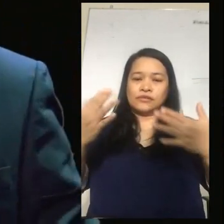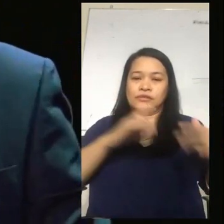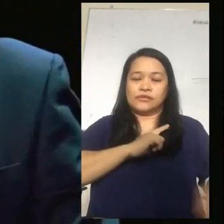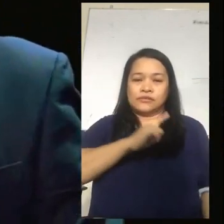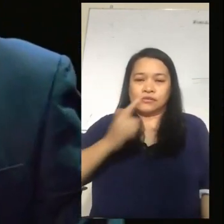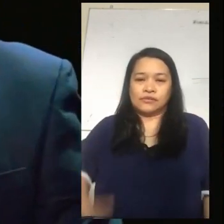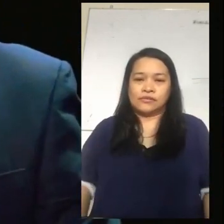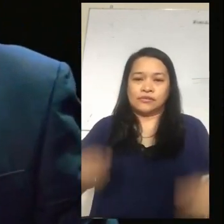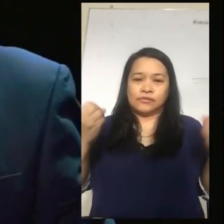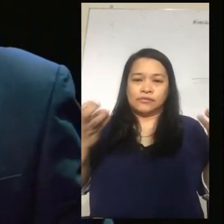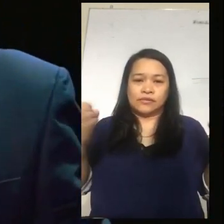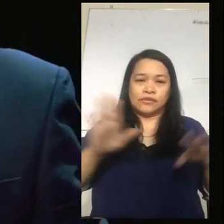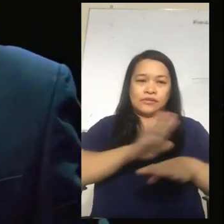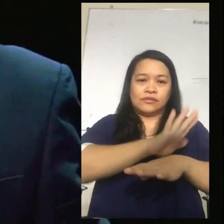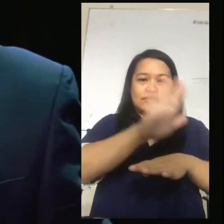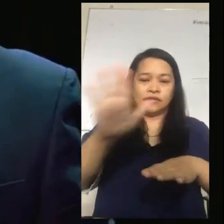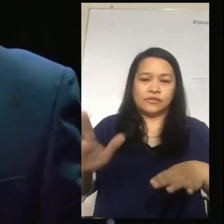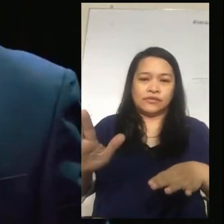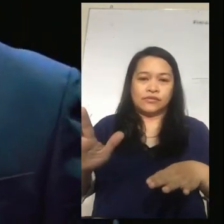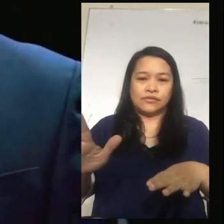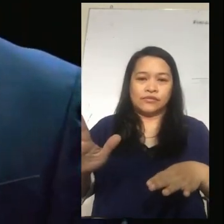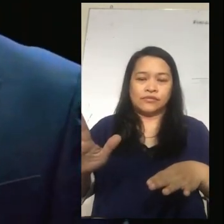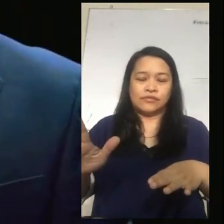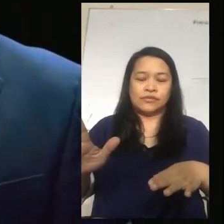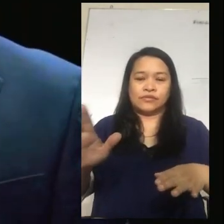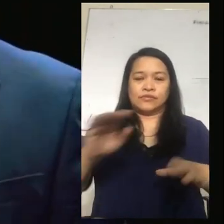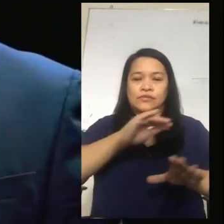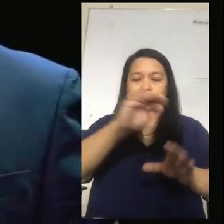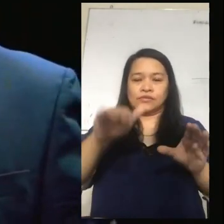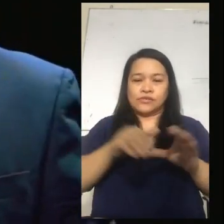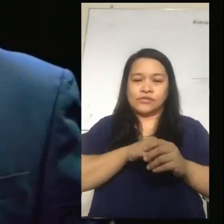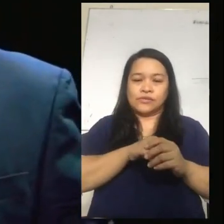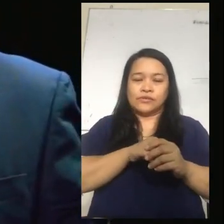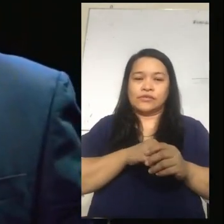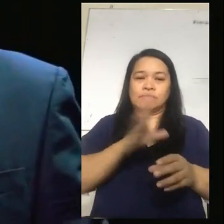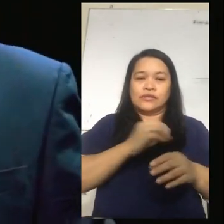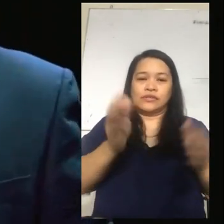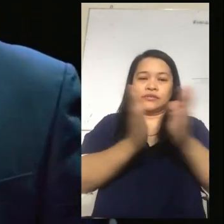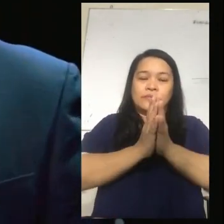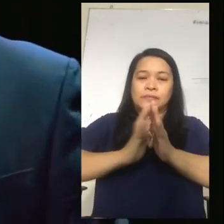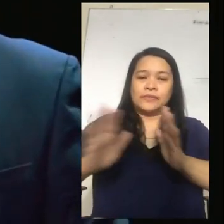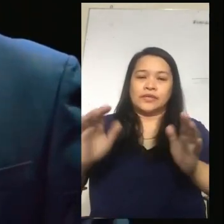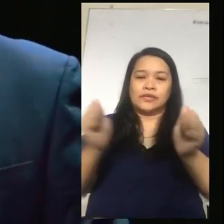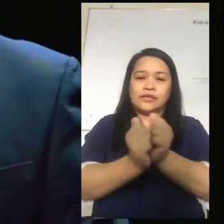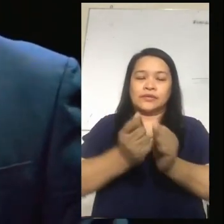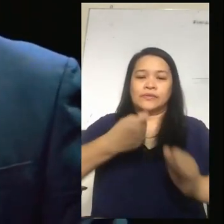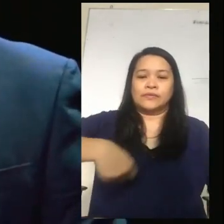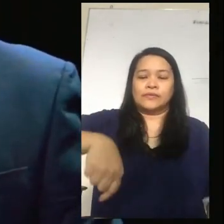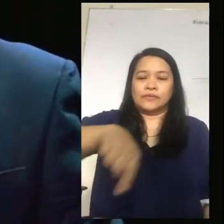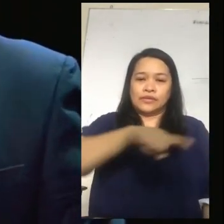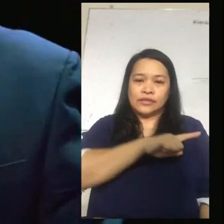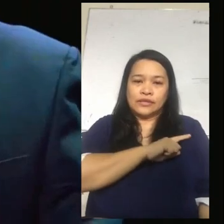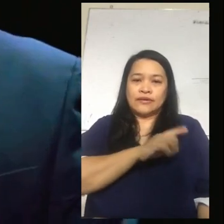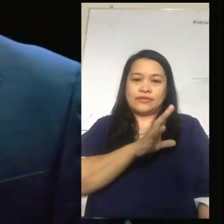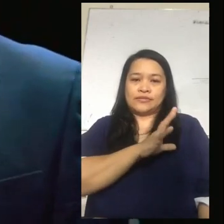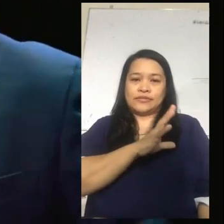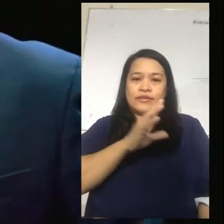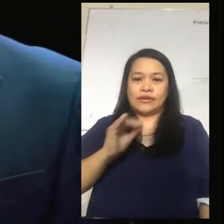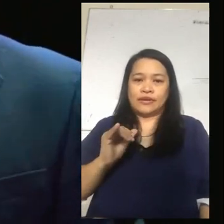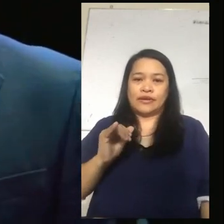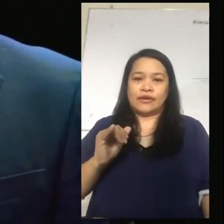of you are listening and participating and are praying with us. At ang talaga